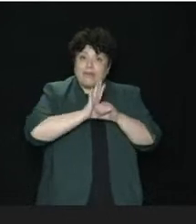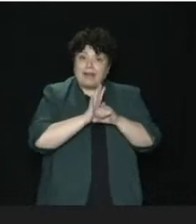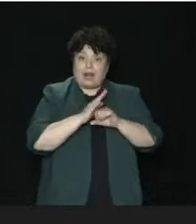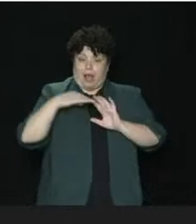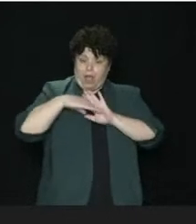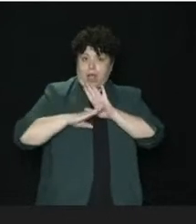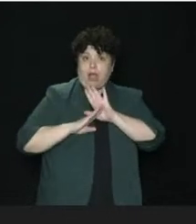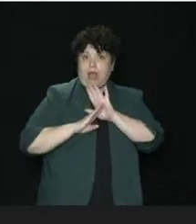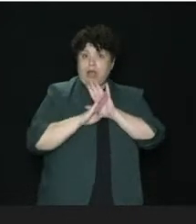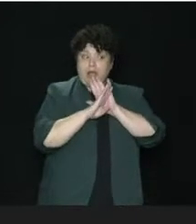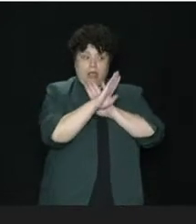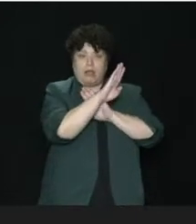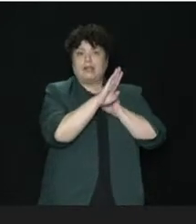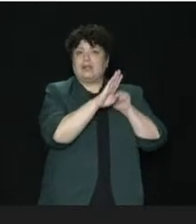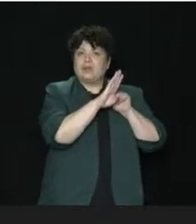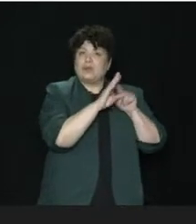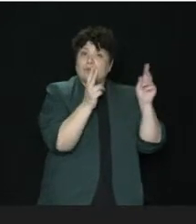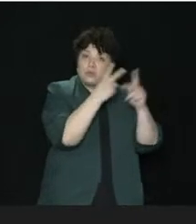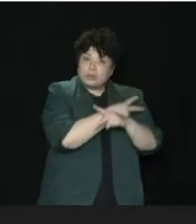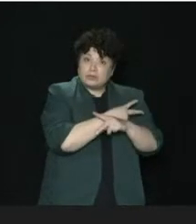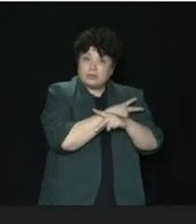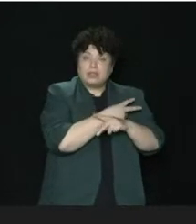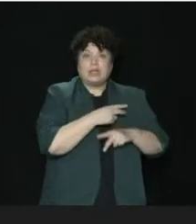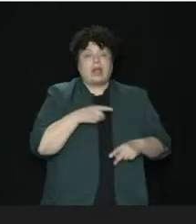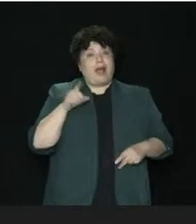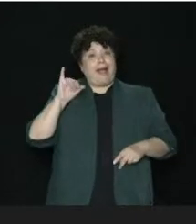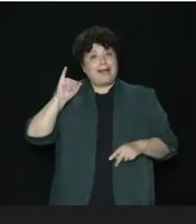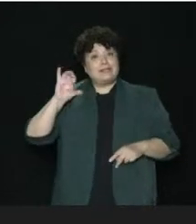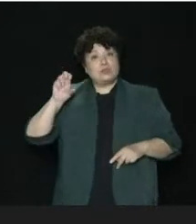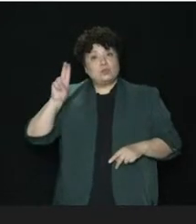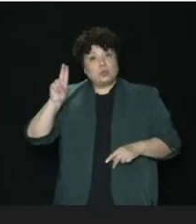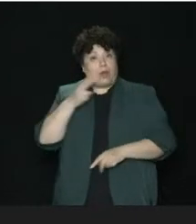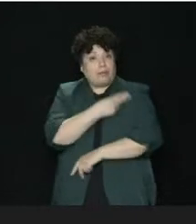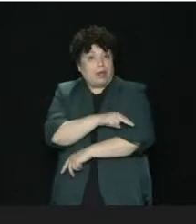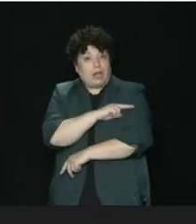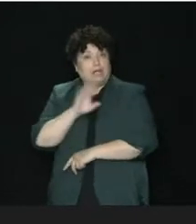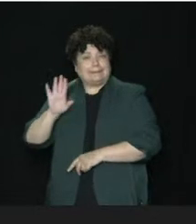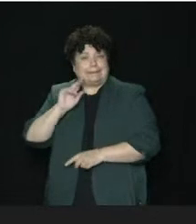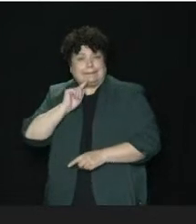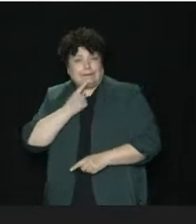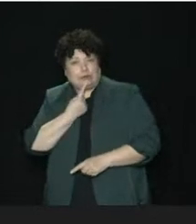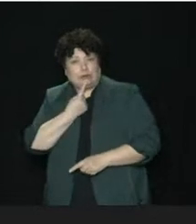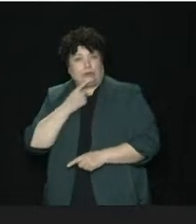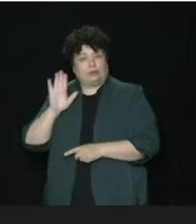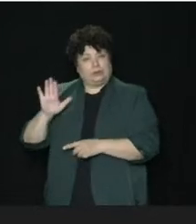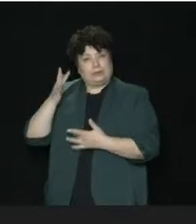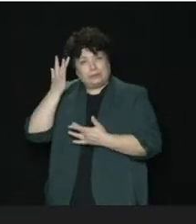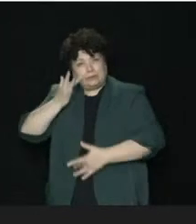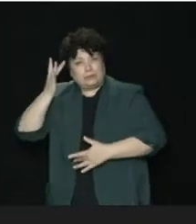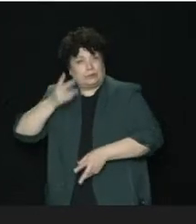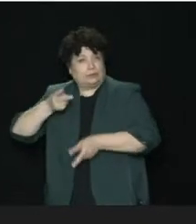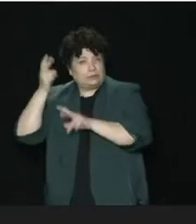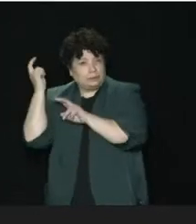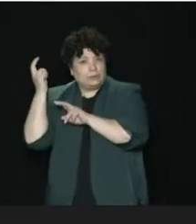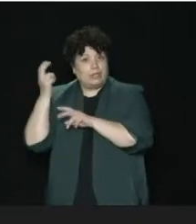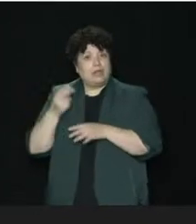in COVID-19 and seeing ICUs filled up and seeing deaths still occurring across the